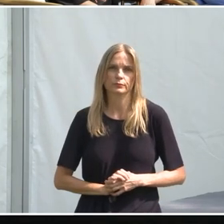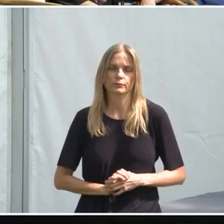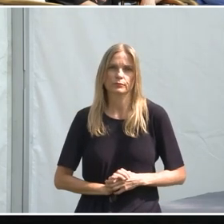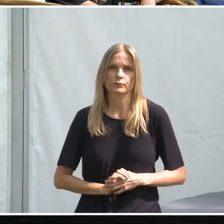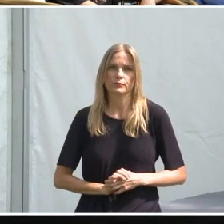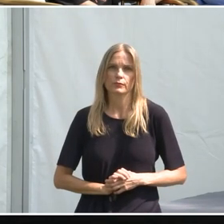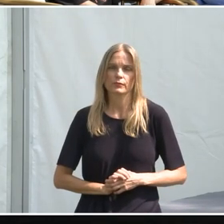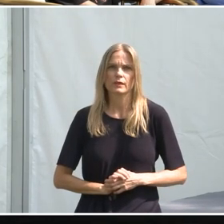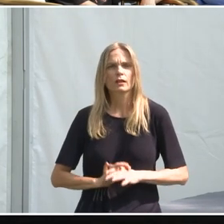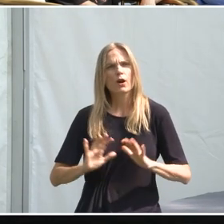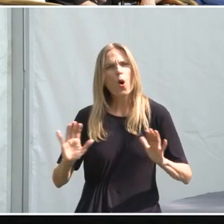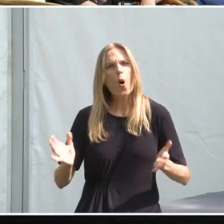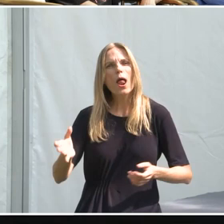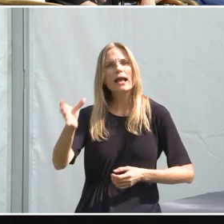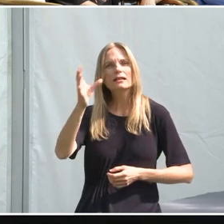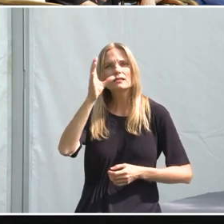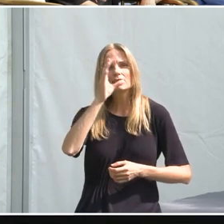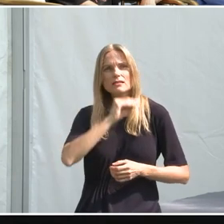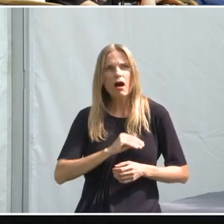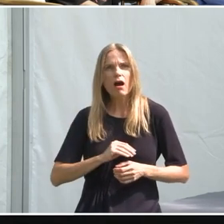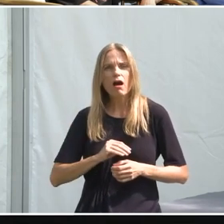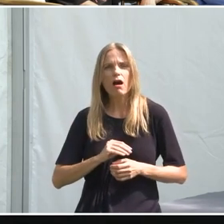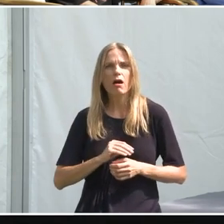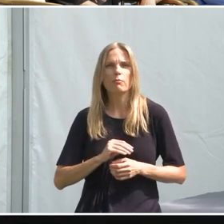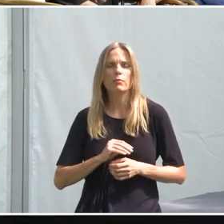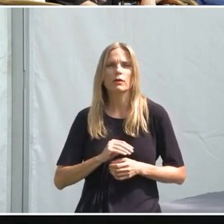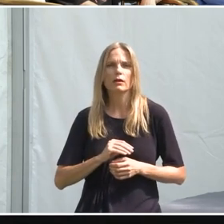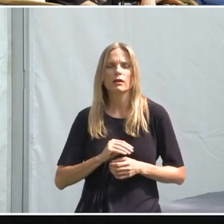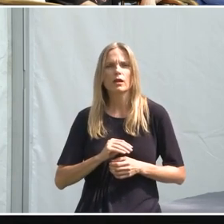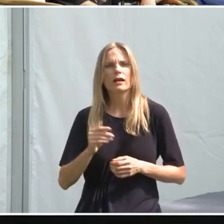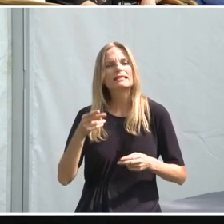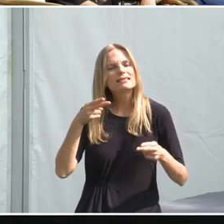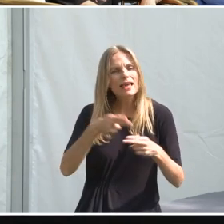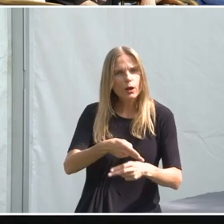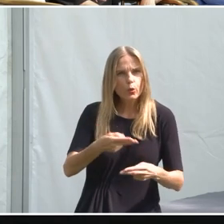Where we could intervene, or where we could